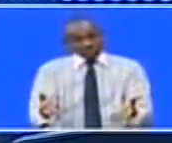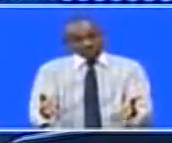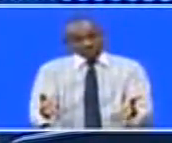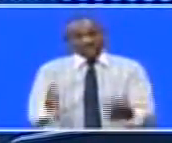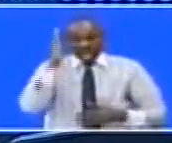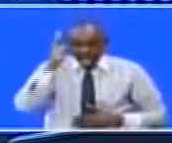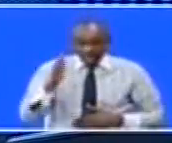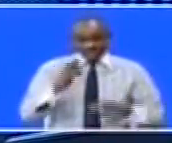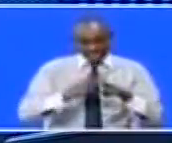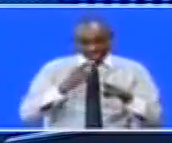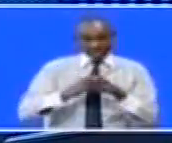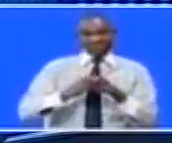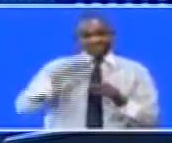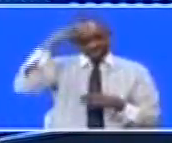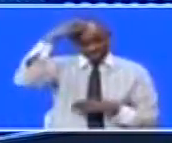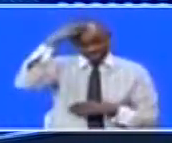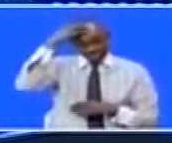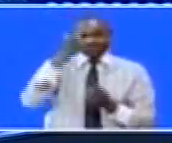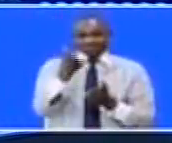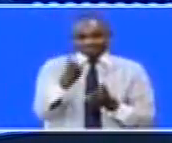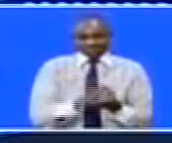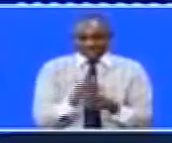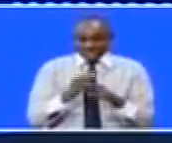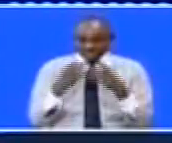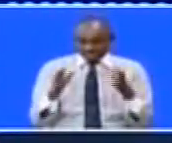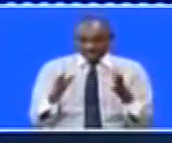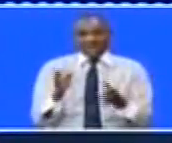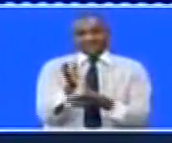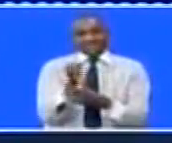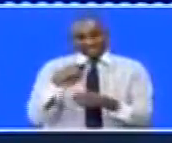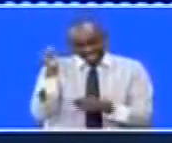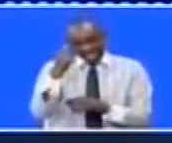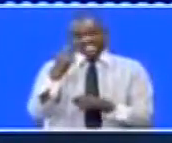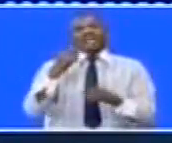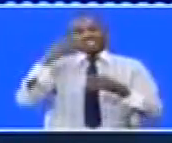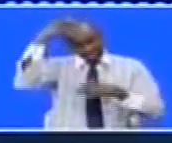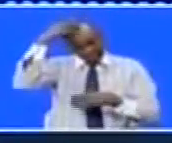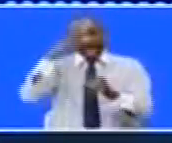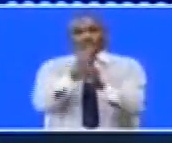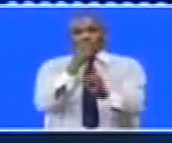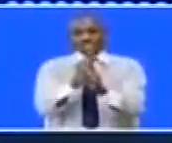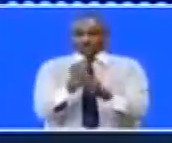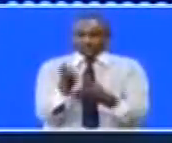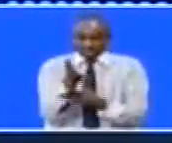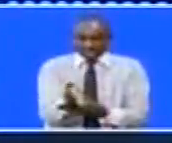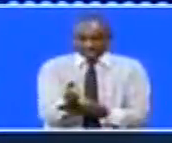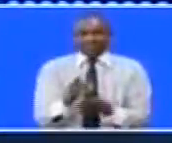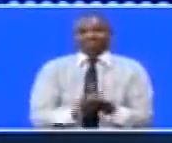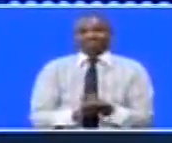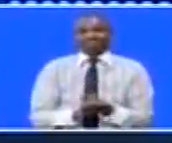Hi guys, my name is Chef Ali Laatist, Global Ambassador, Kenya Chefs Association, and of course representing my